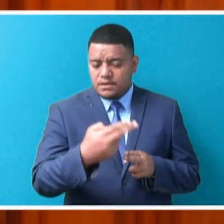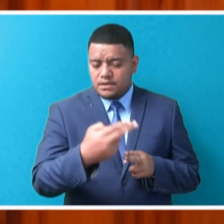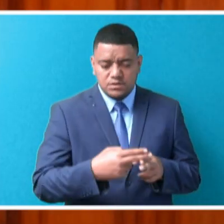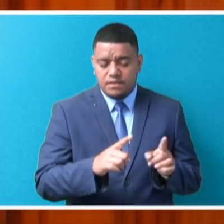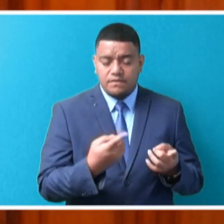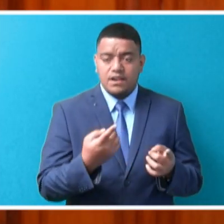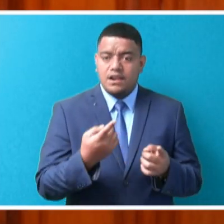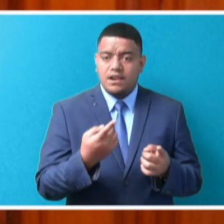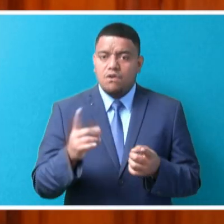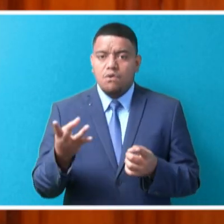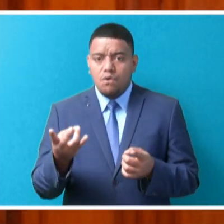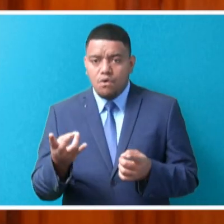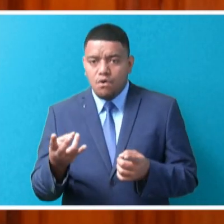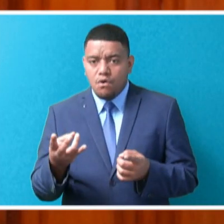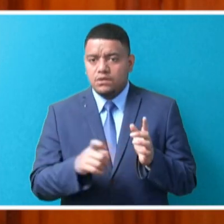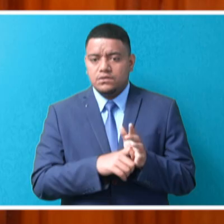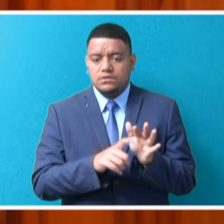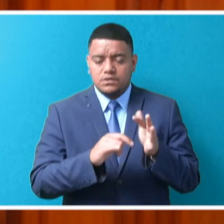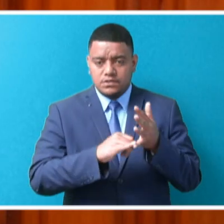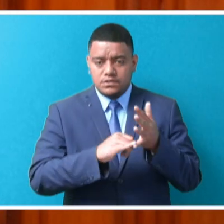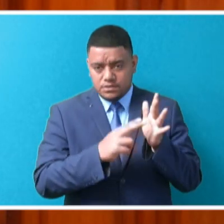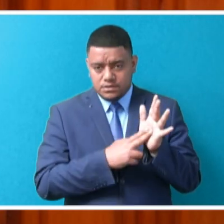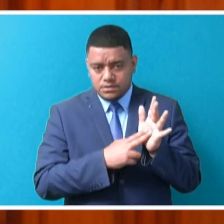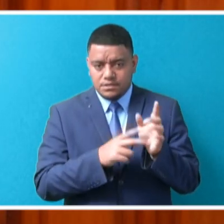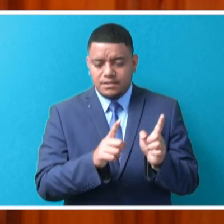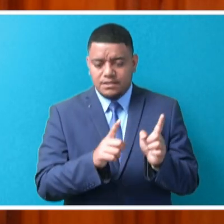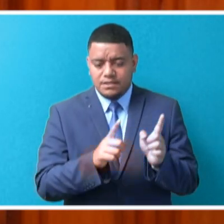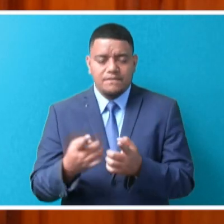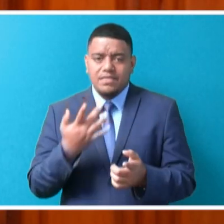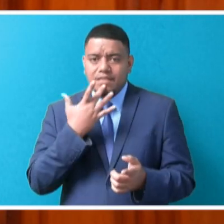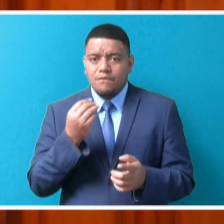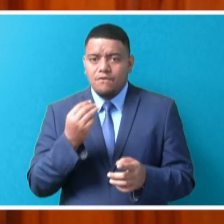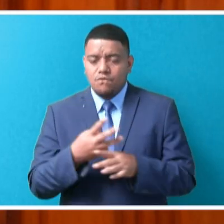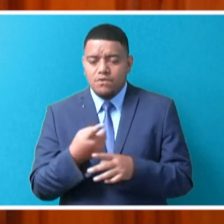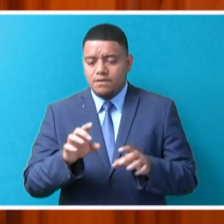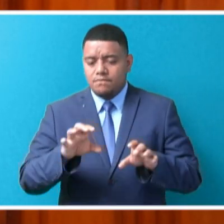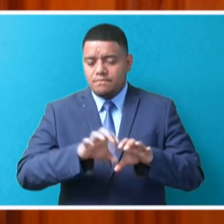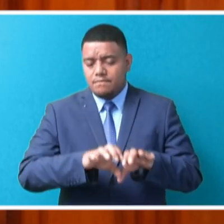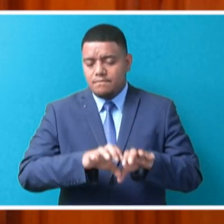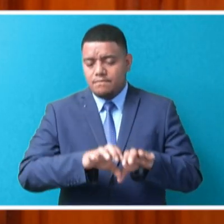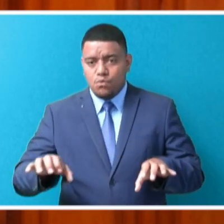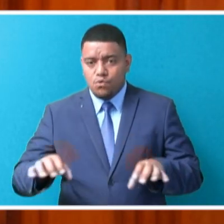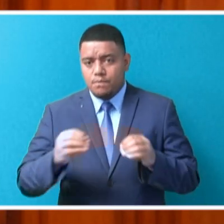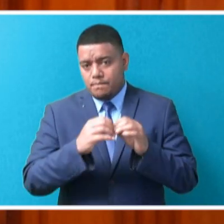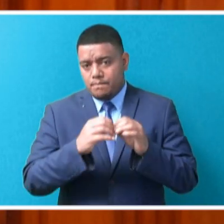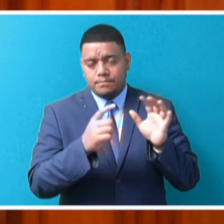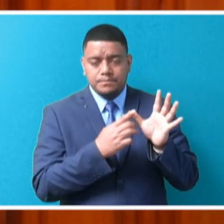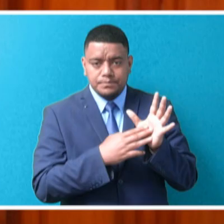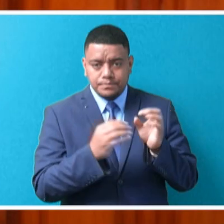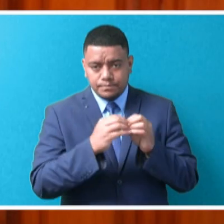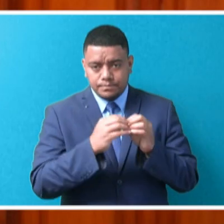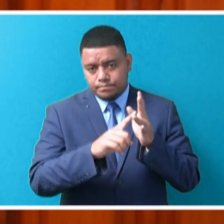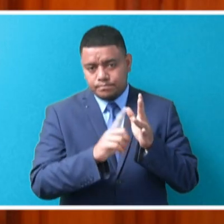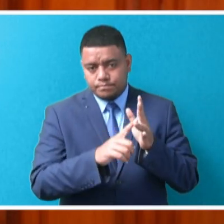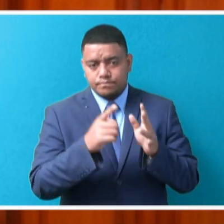oils, resins, honey, handicraft materials, bamboo, and other natural resources. Honorable Speaker, the